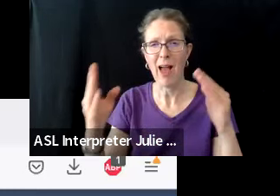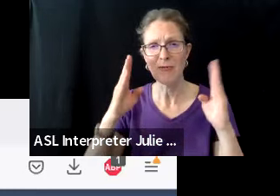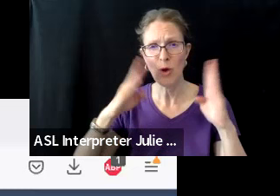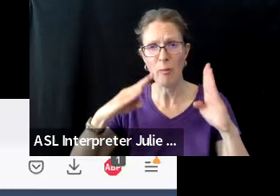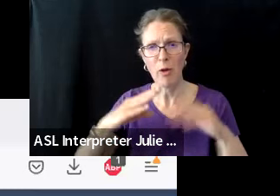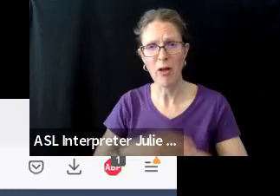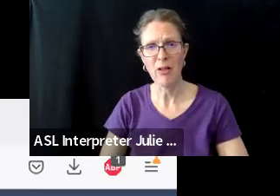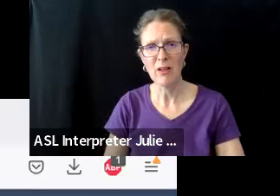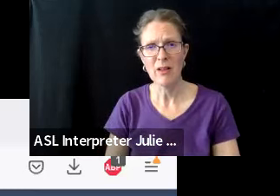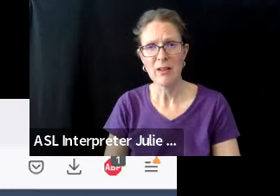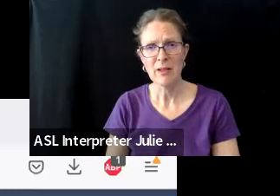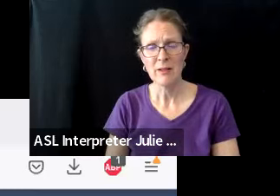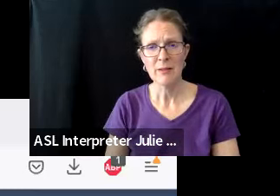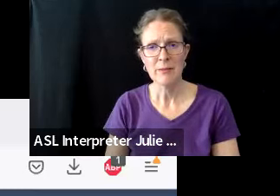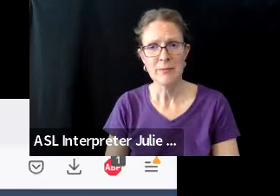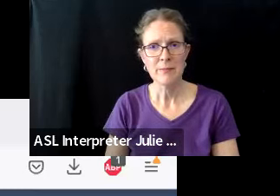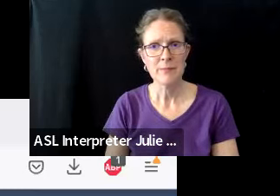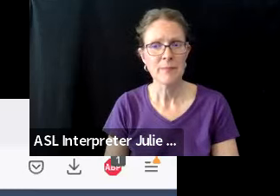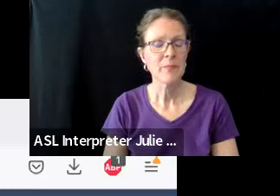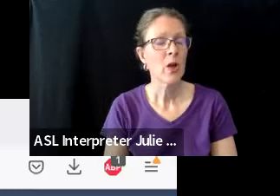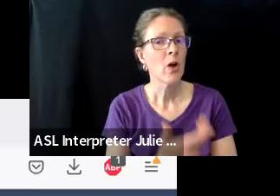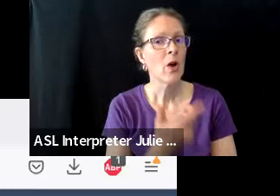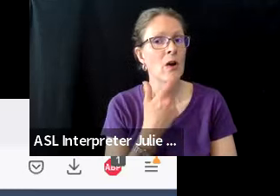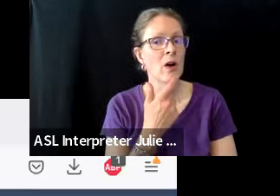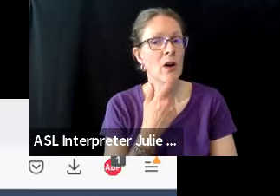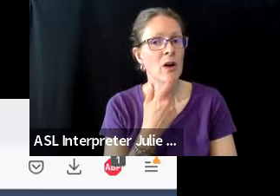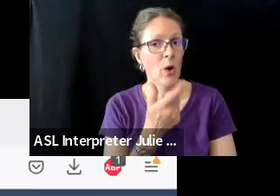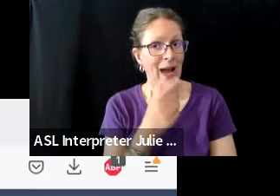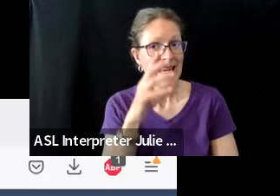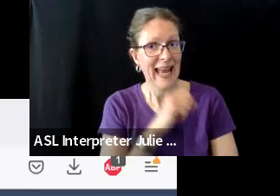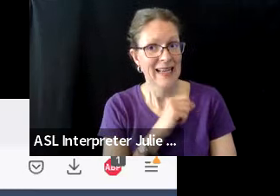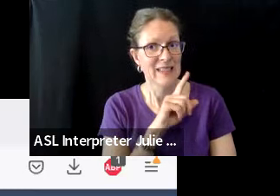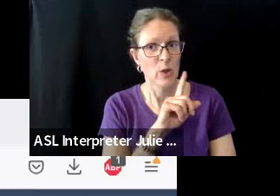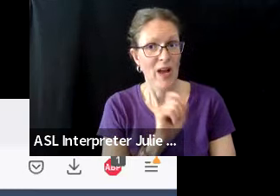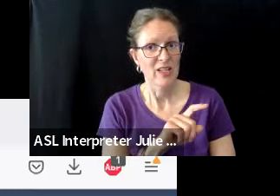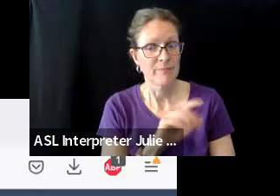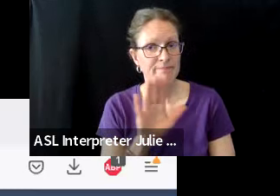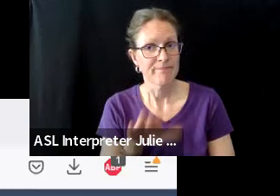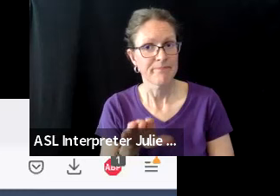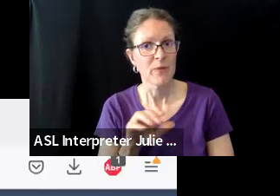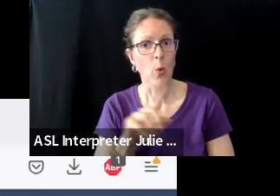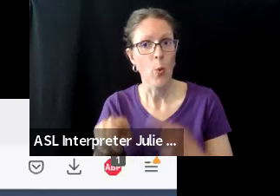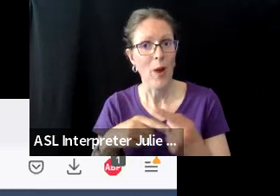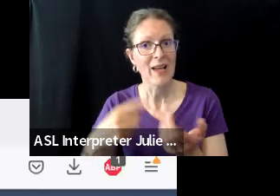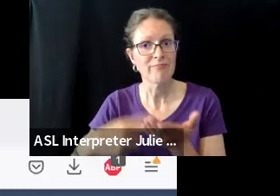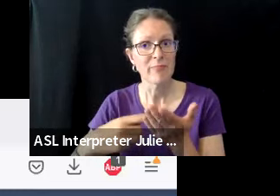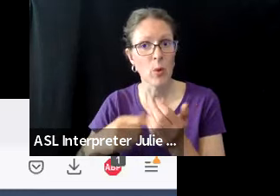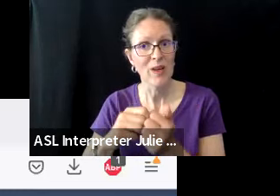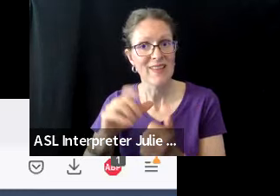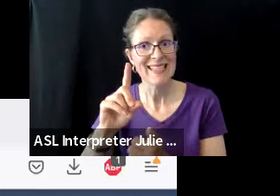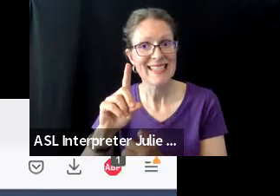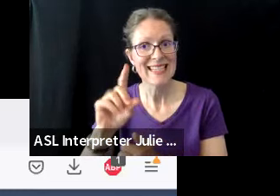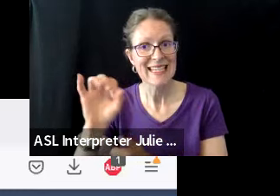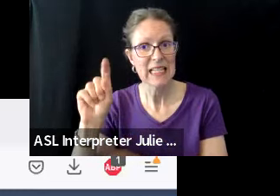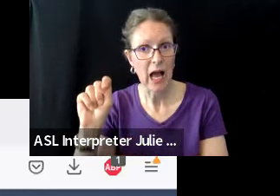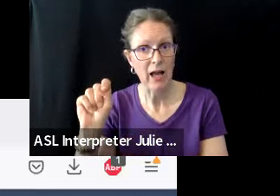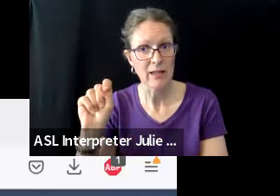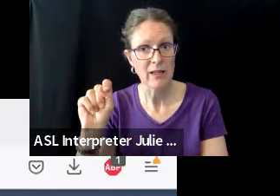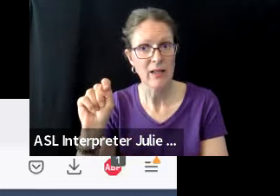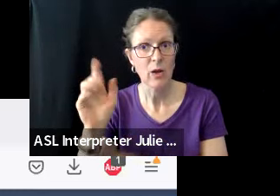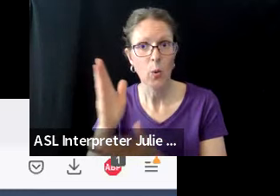Mm-hmm. So I guess the question is, as part of your discussions with DDOT, is that something that DDOT would come in and